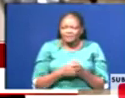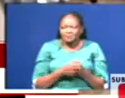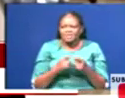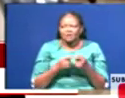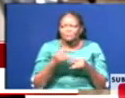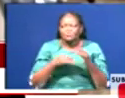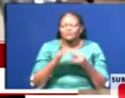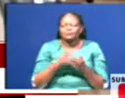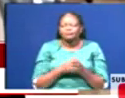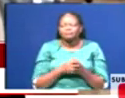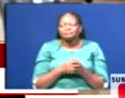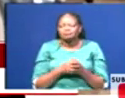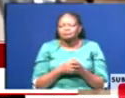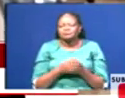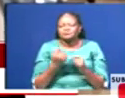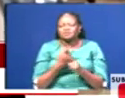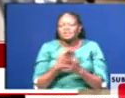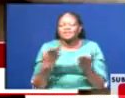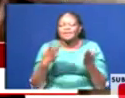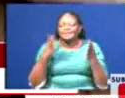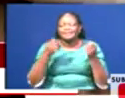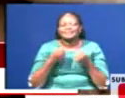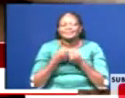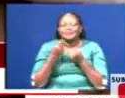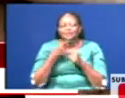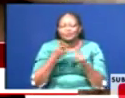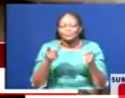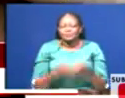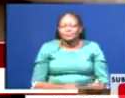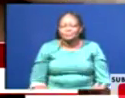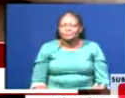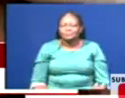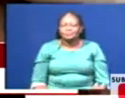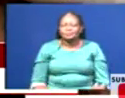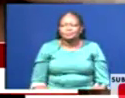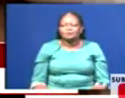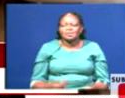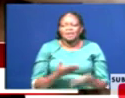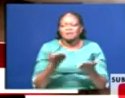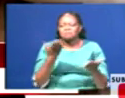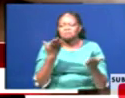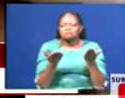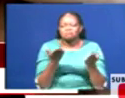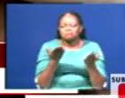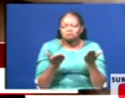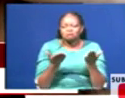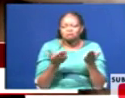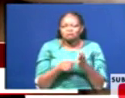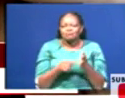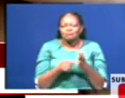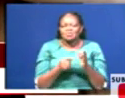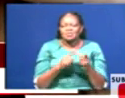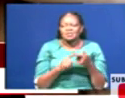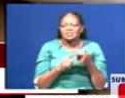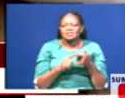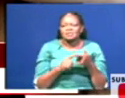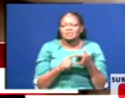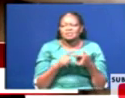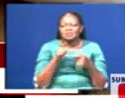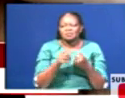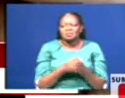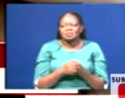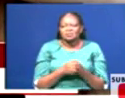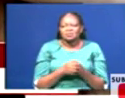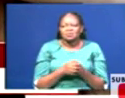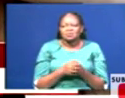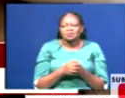poses as the biggest challenge for him. Any imbalance in the food, unapata mortality rate inaendanga very